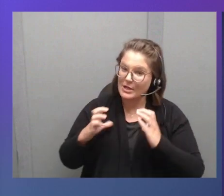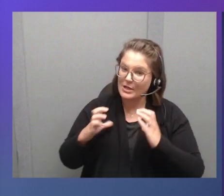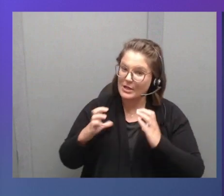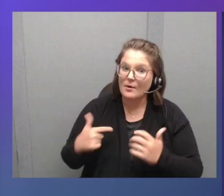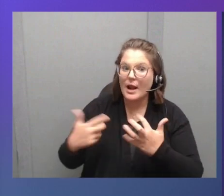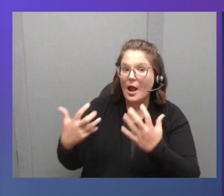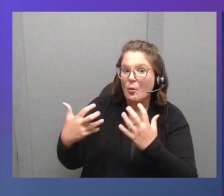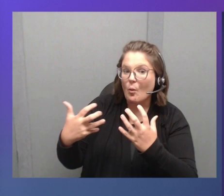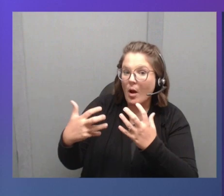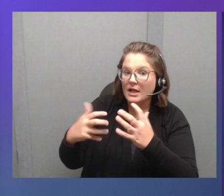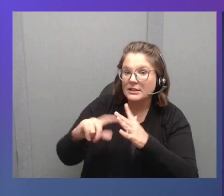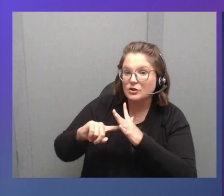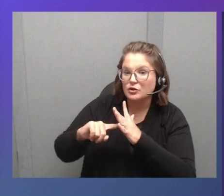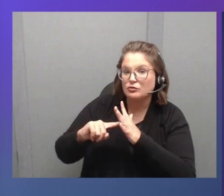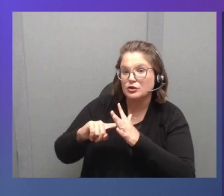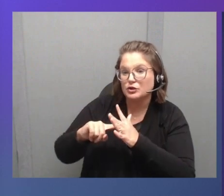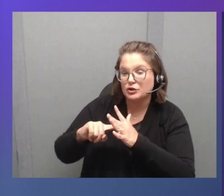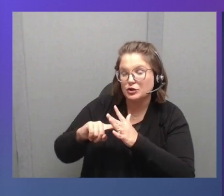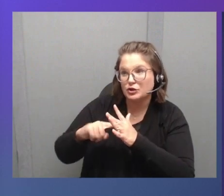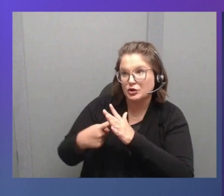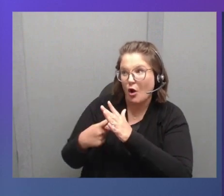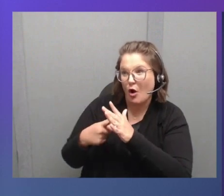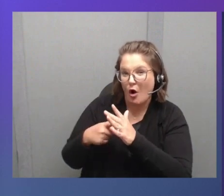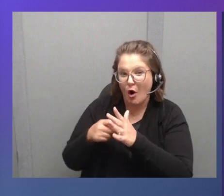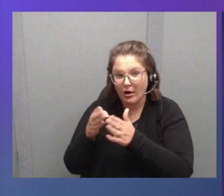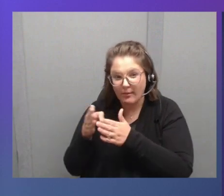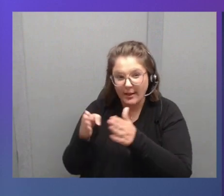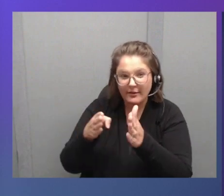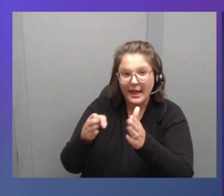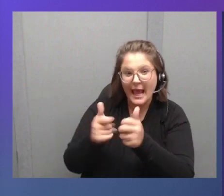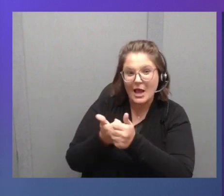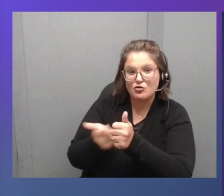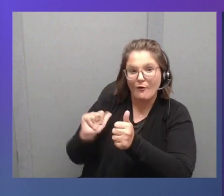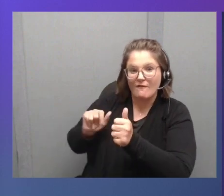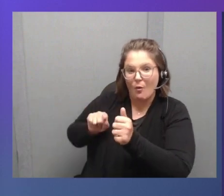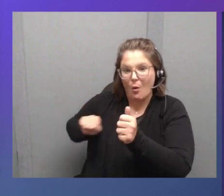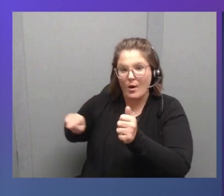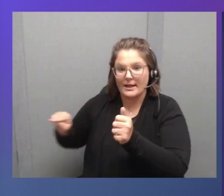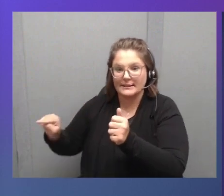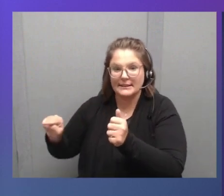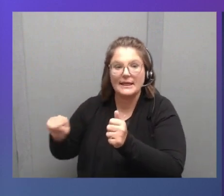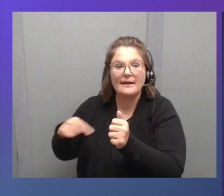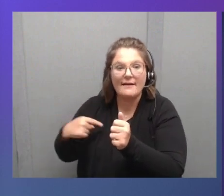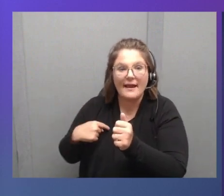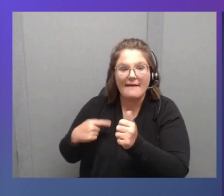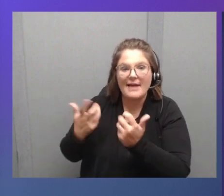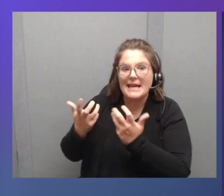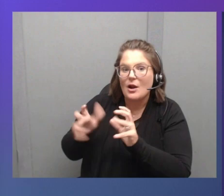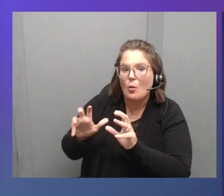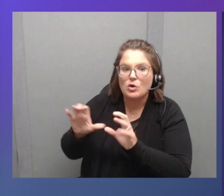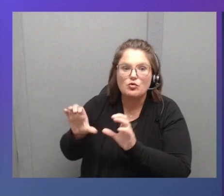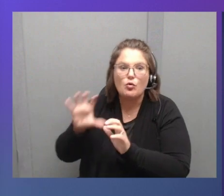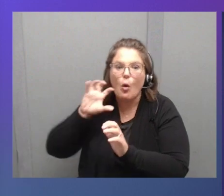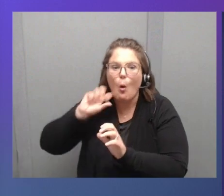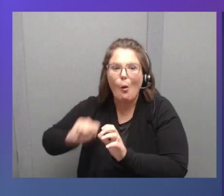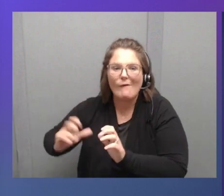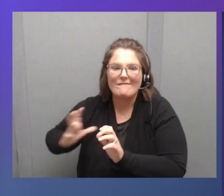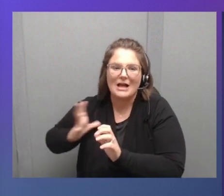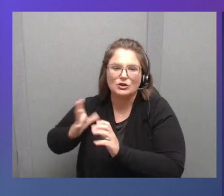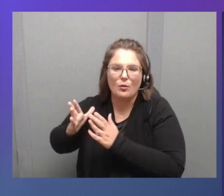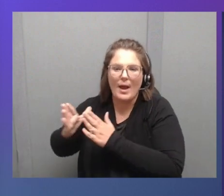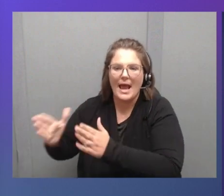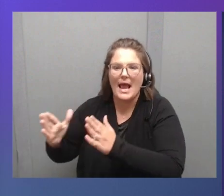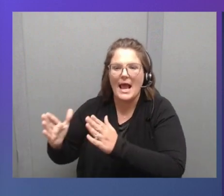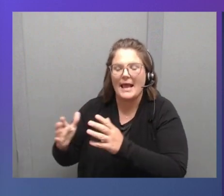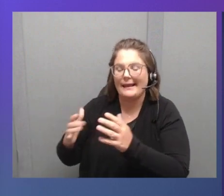down this path to avoid what Jeff was mentioning about, hey, we're going to sit at the keyboard the old-fashioned way, we're going to clock it out, we're going to let old habits die hard and bring up cluster